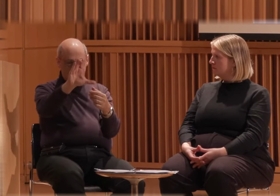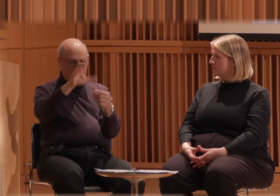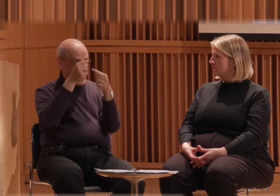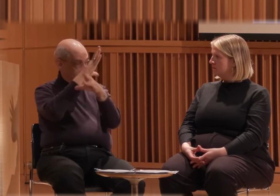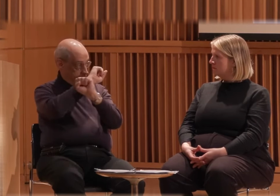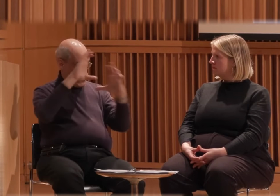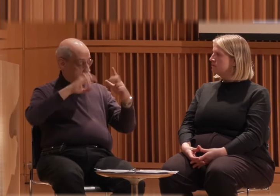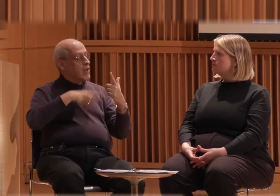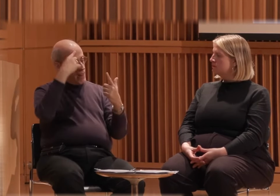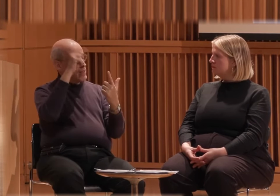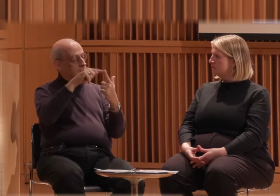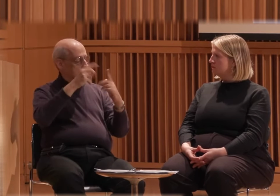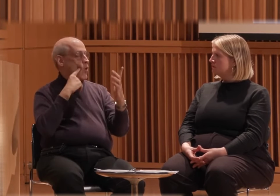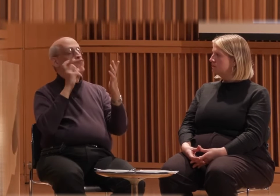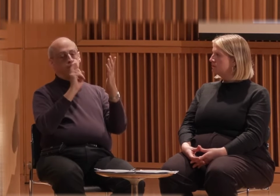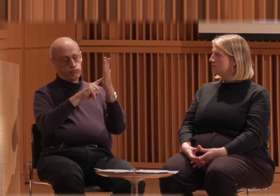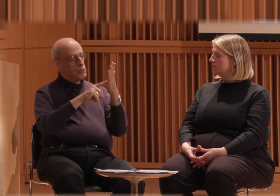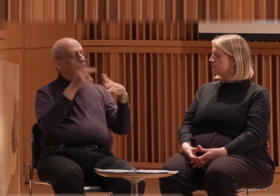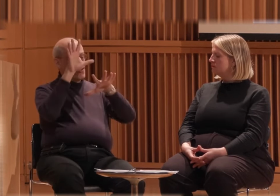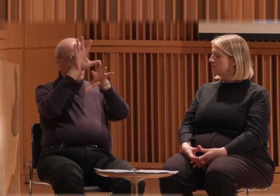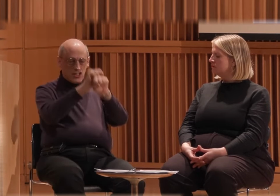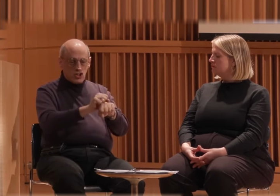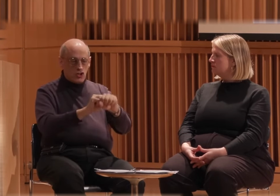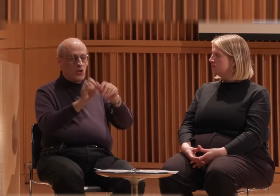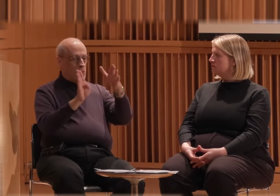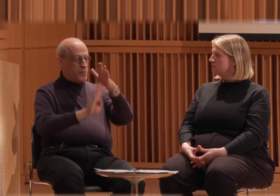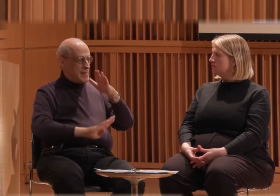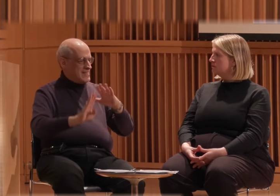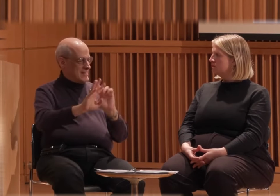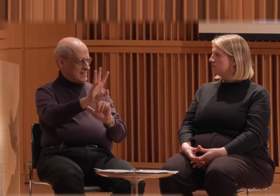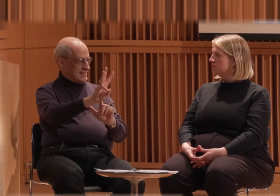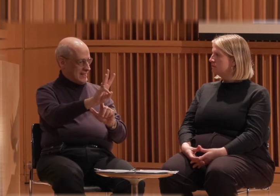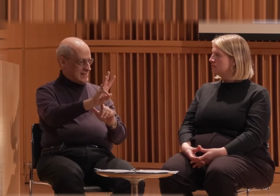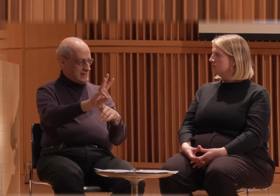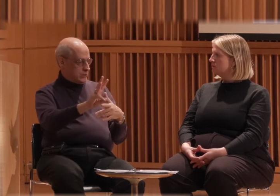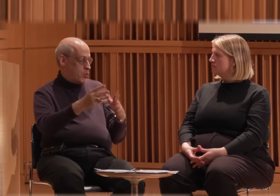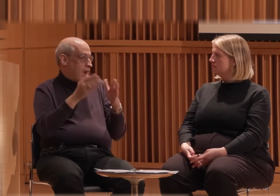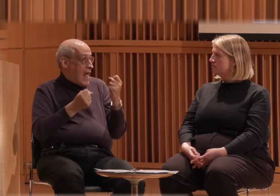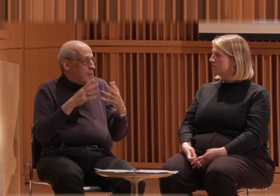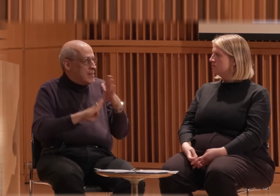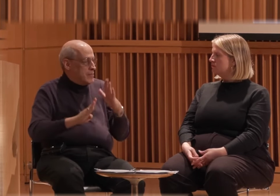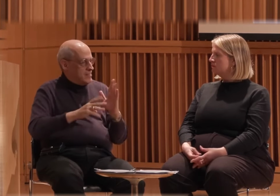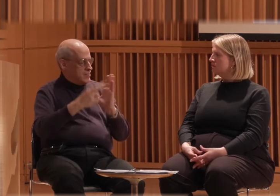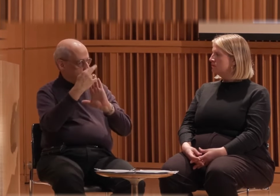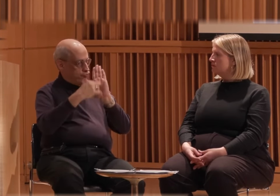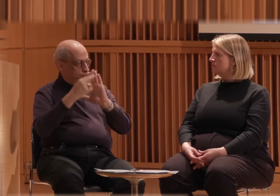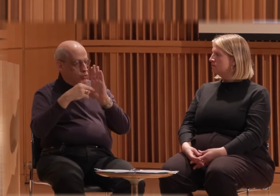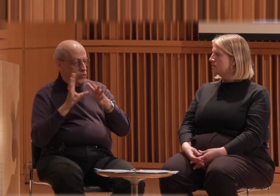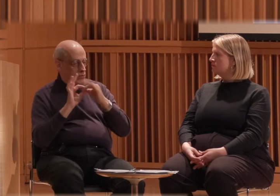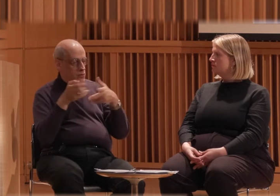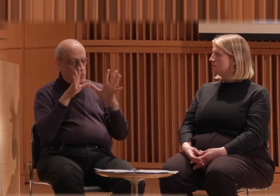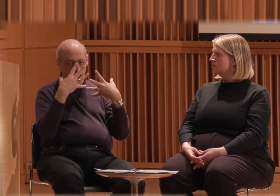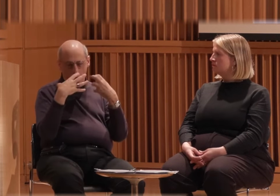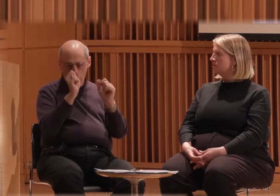this one, I think, acknowledges that this traditional basic six, or you know, however many basic tenets of public health you think